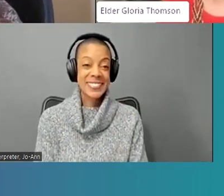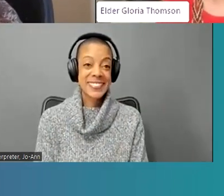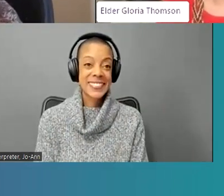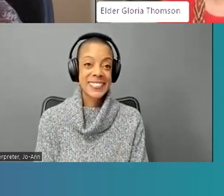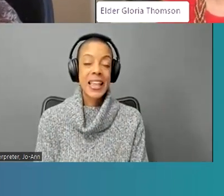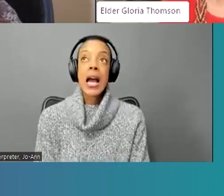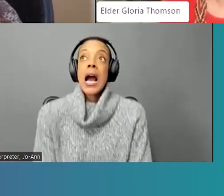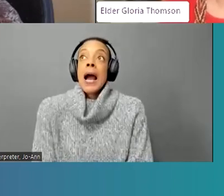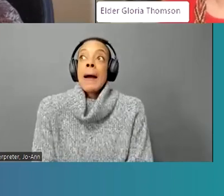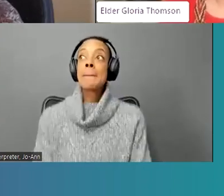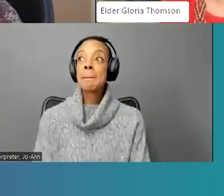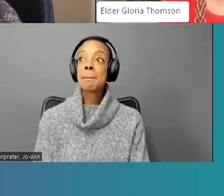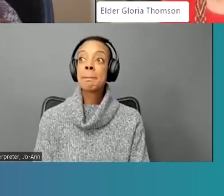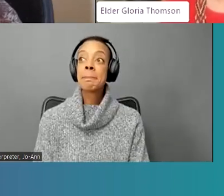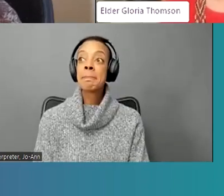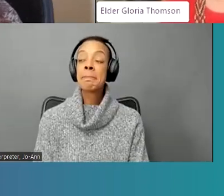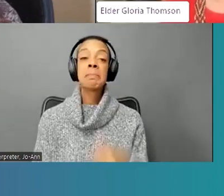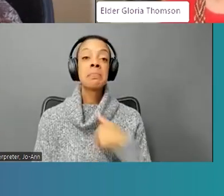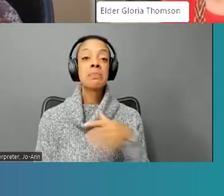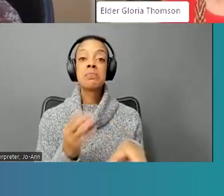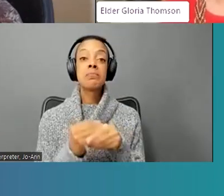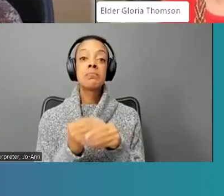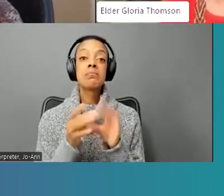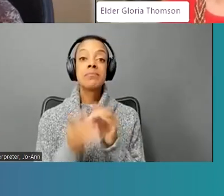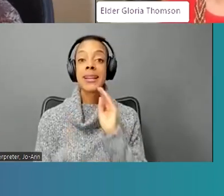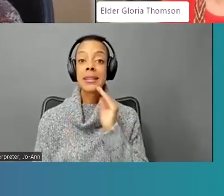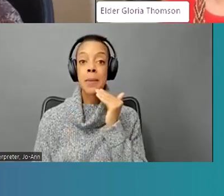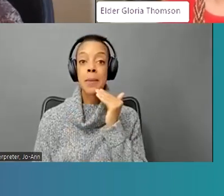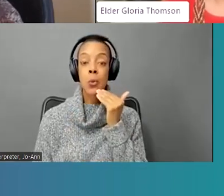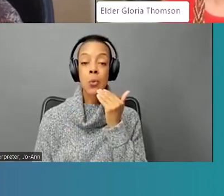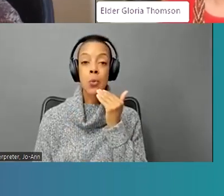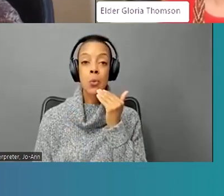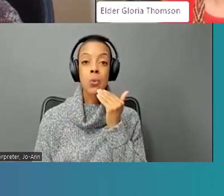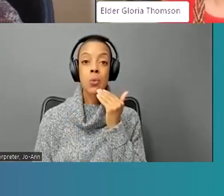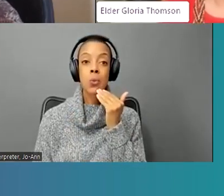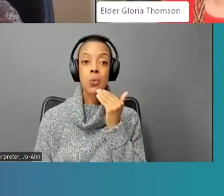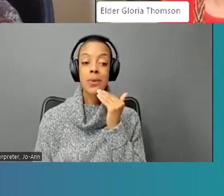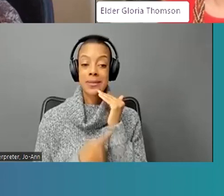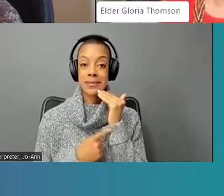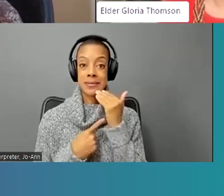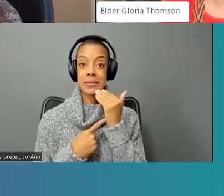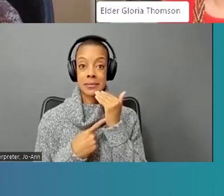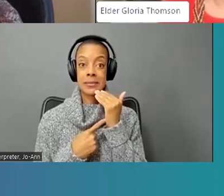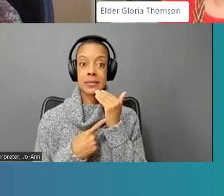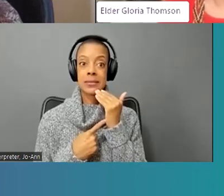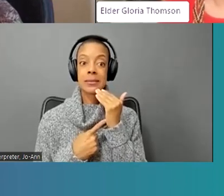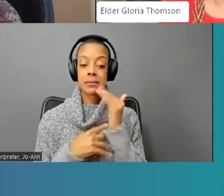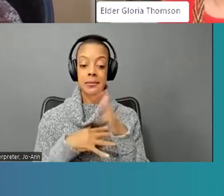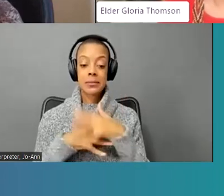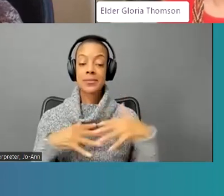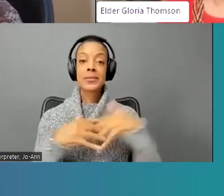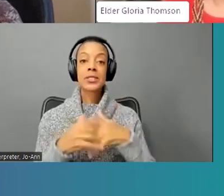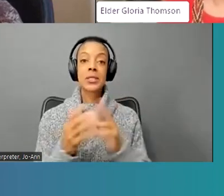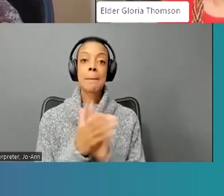I think I just wanted to add about the tobacco, because tobacco was an indigenous plant and it